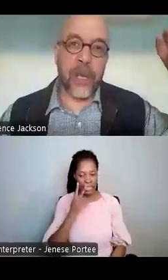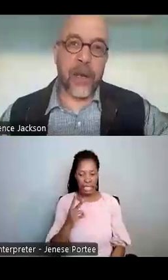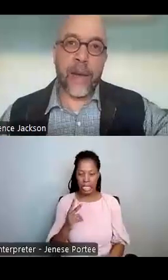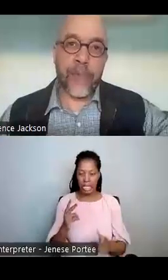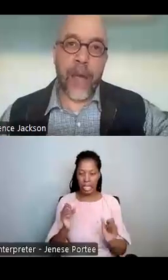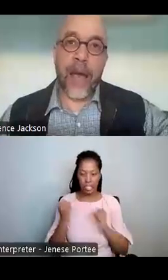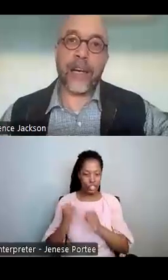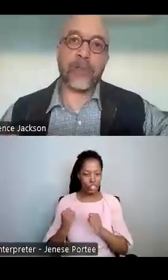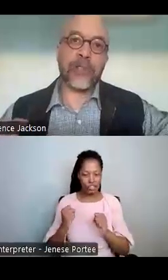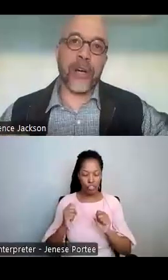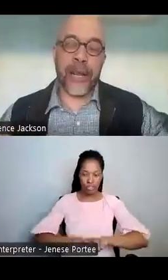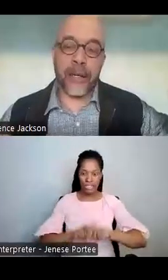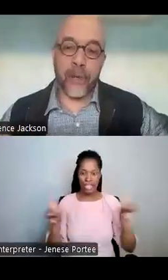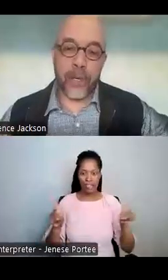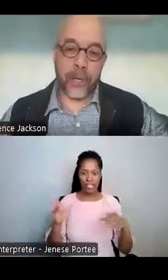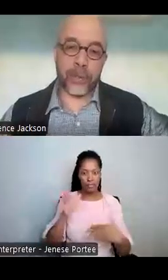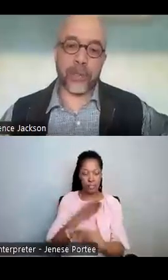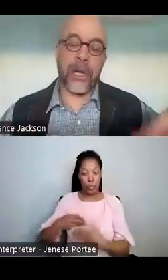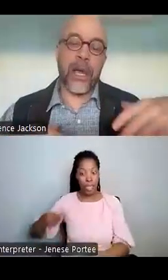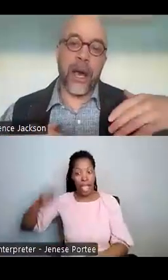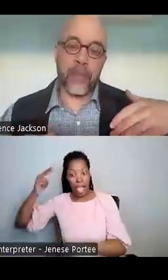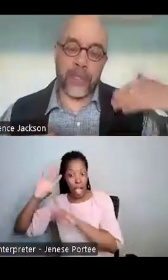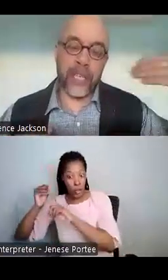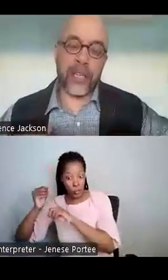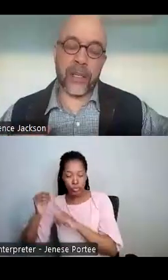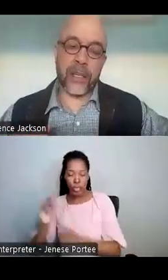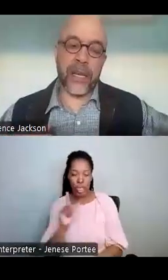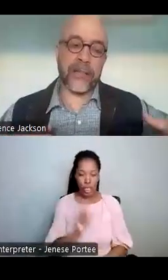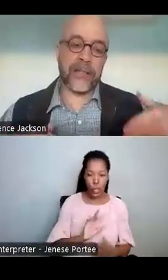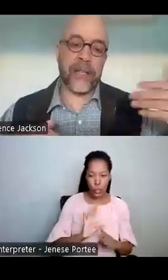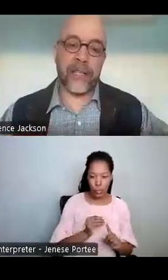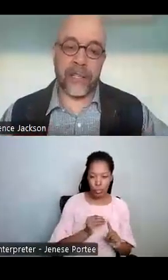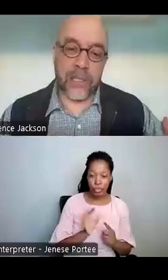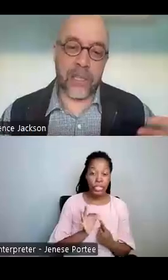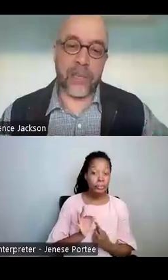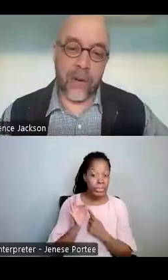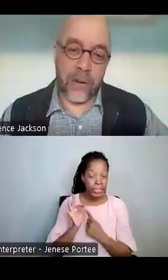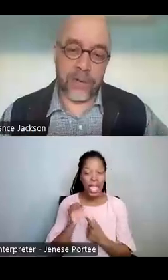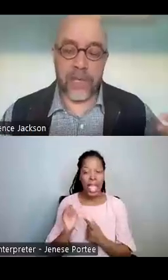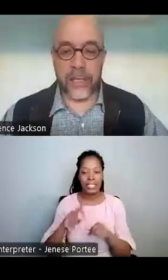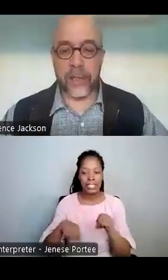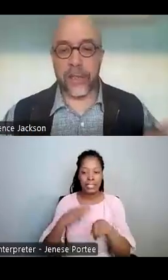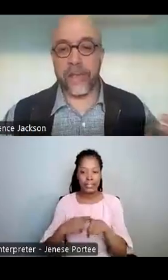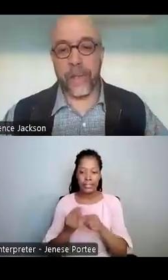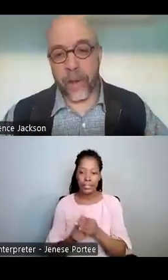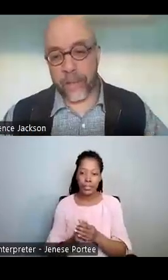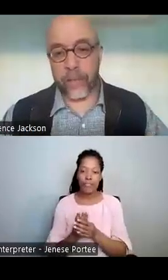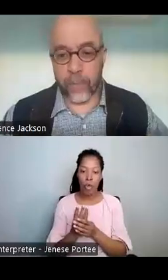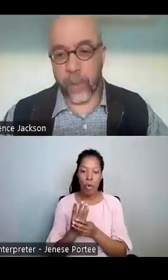between high culture and low culture, particularly as the nation state evolves in